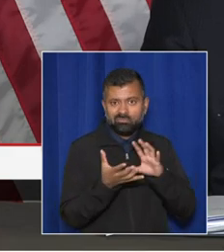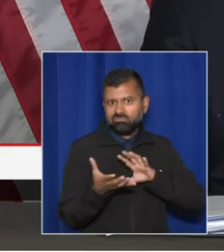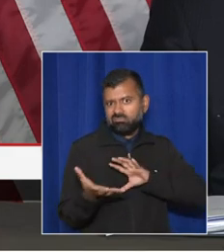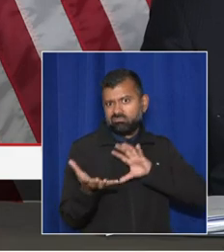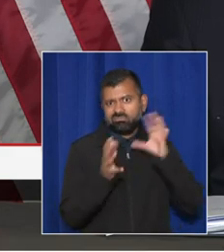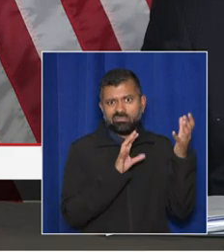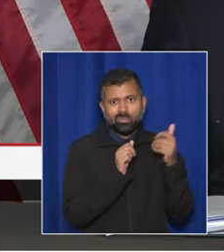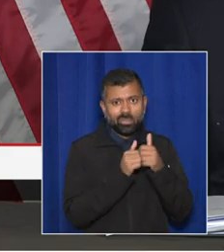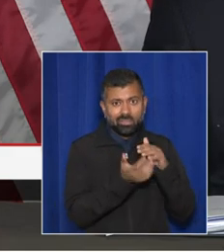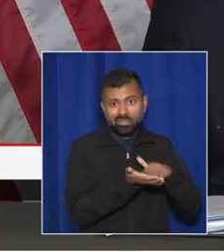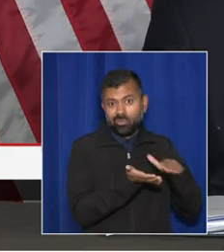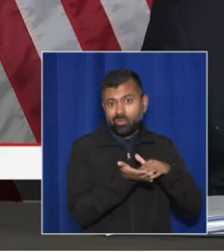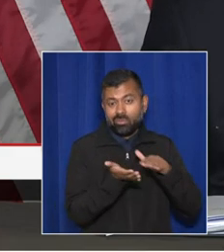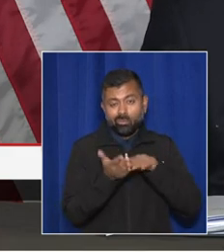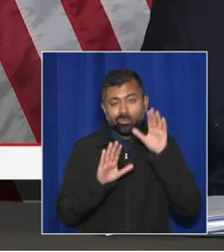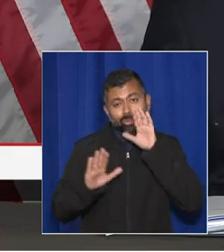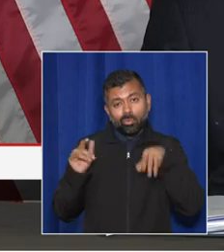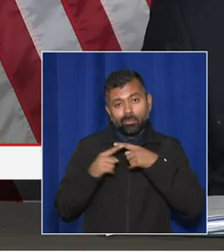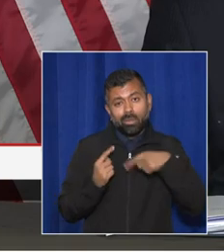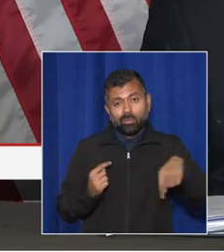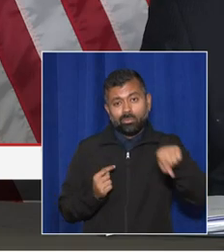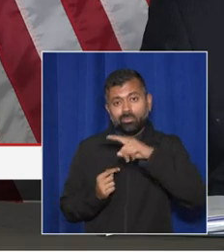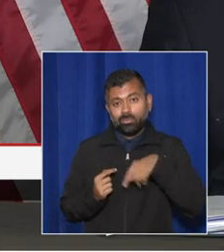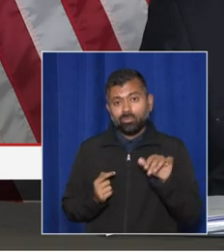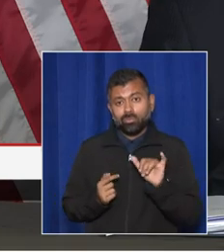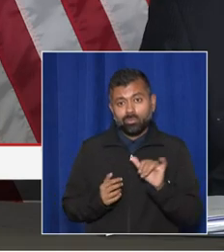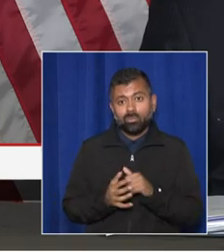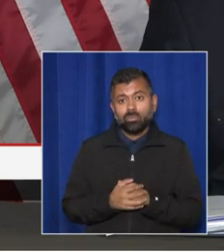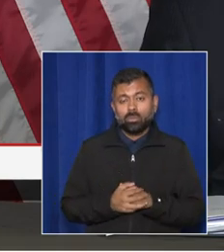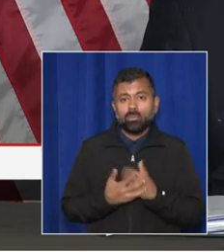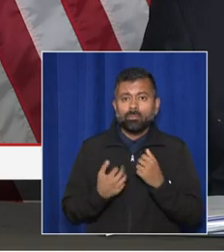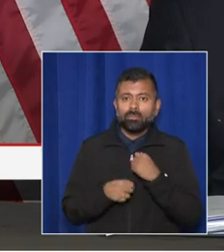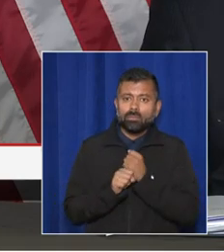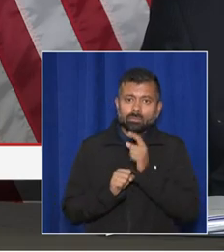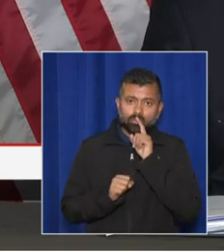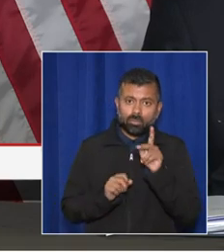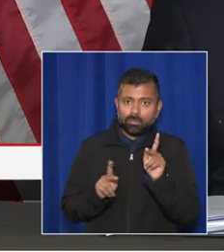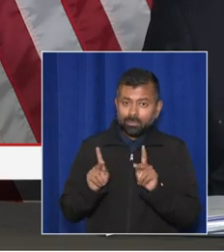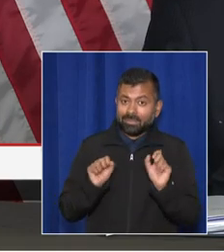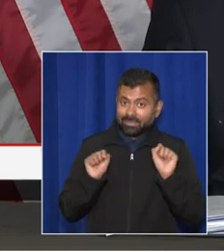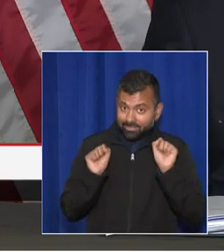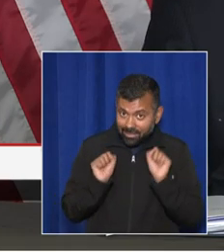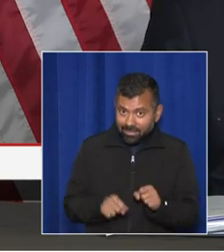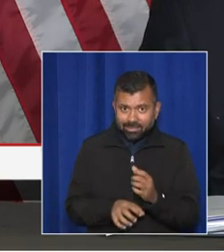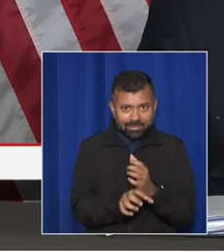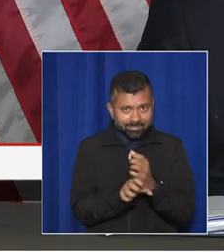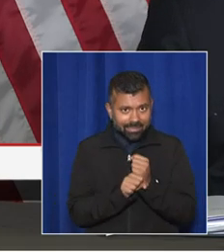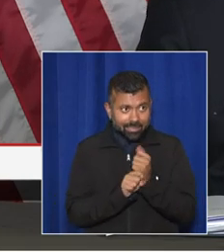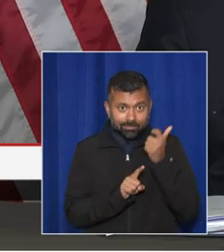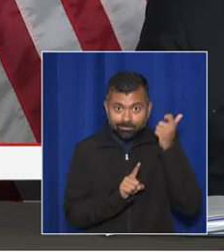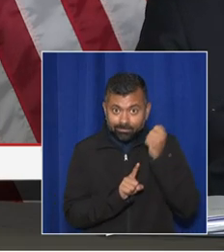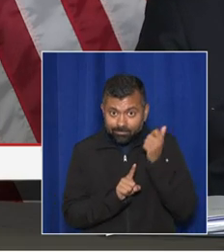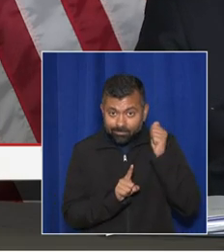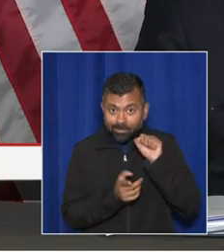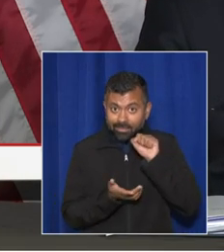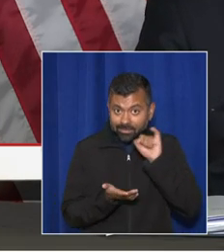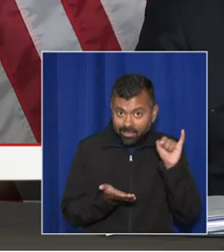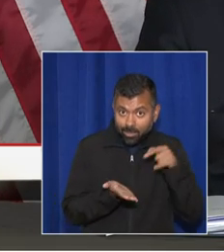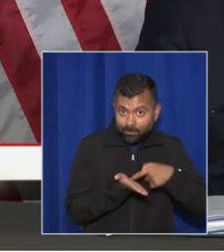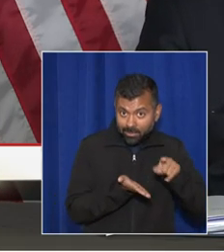We want to make sure that people can get their Social Security payments. We want to make sure that veterans who are